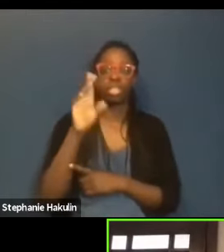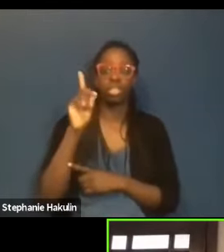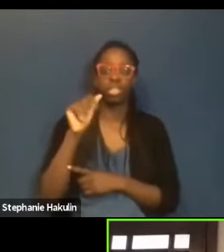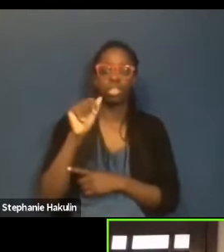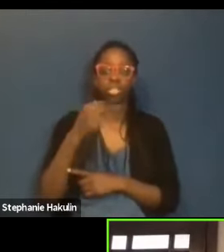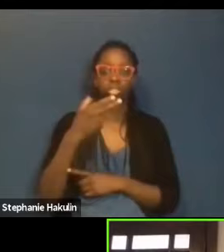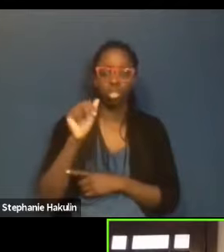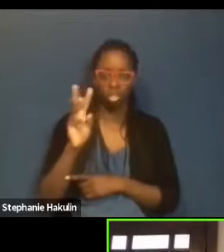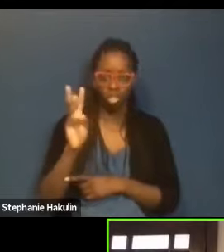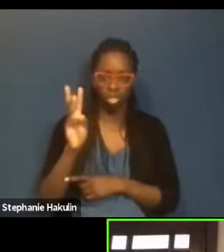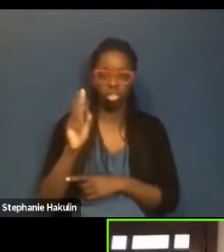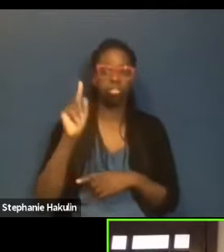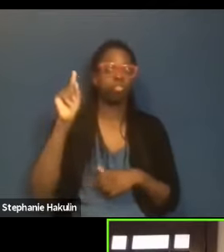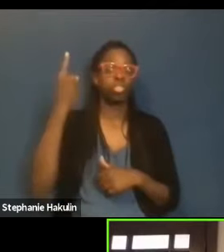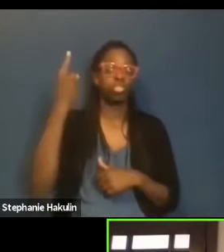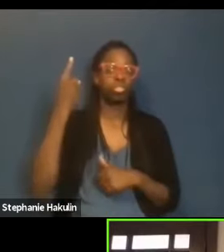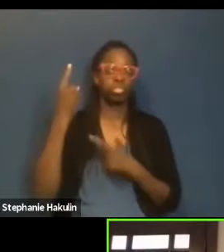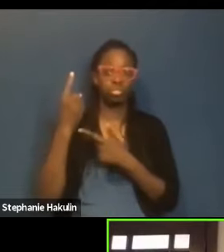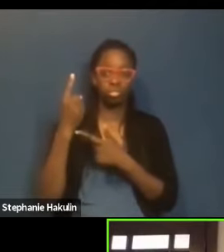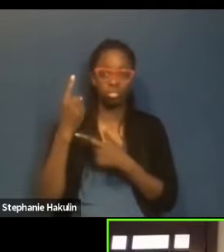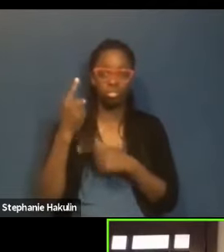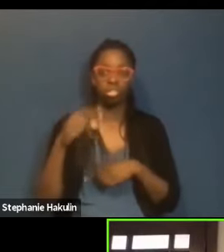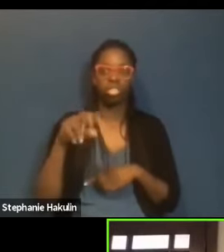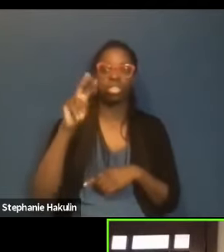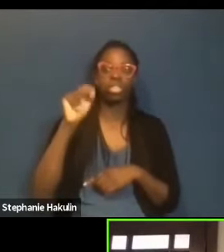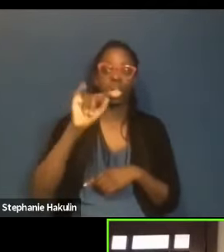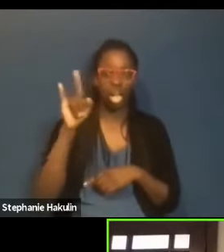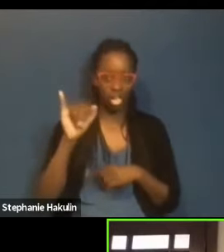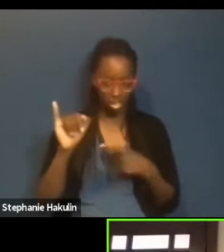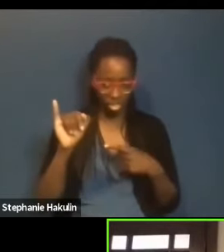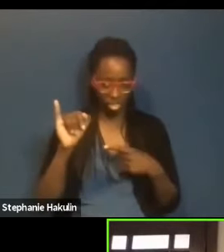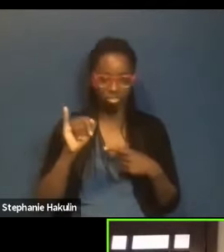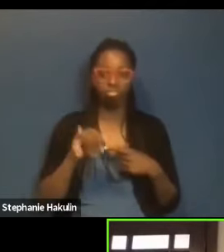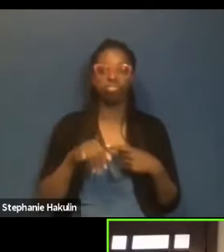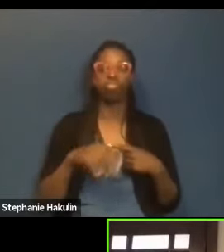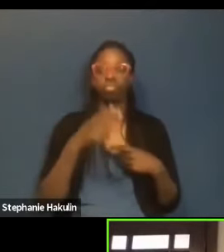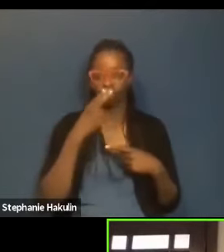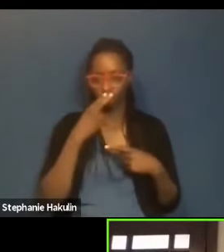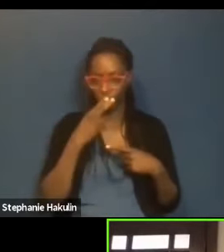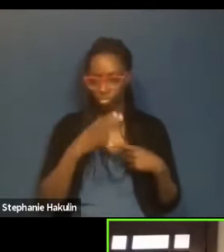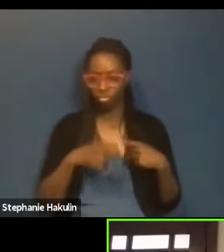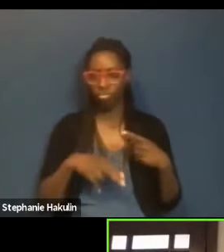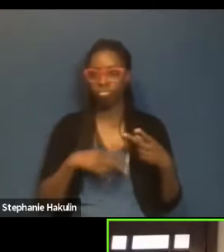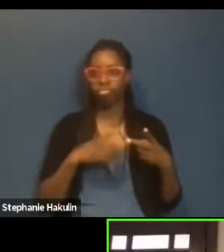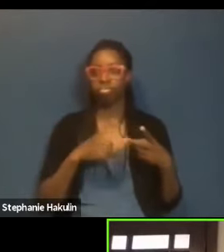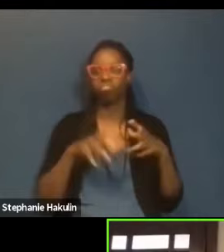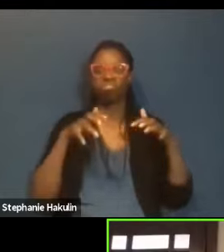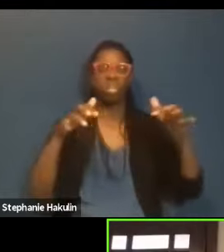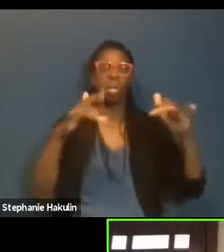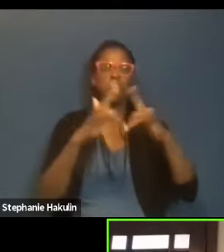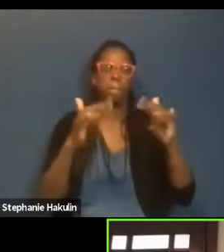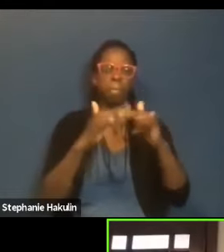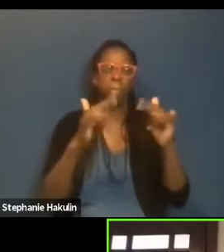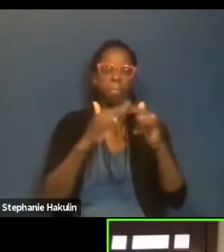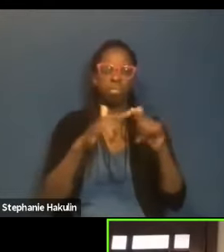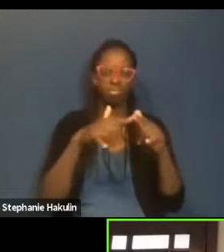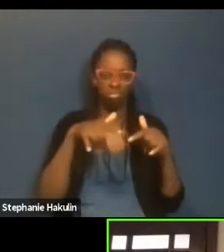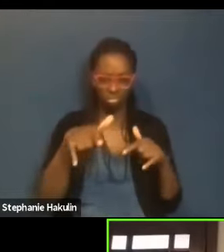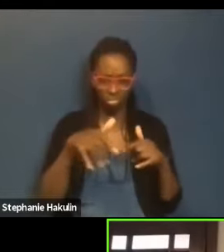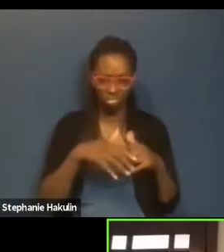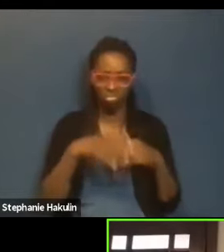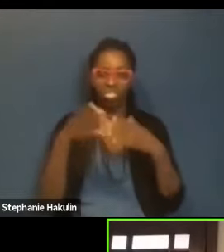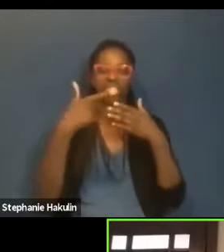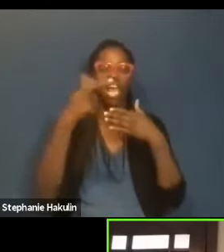camps. At first, it's not means of extermination, just torture. The gates mutilate the German tongue with